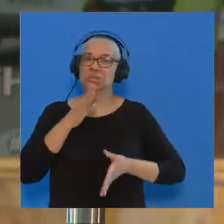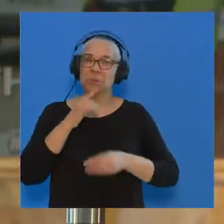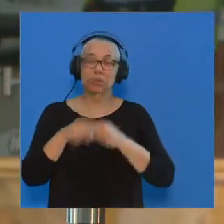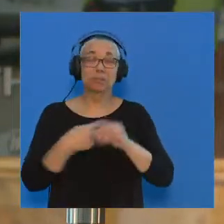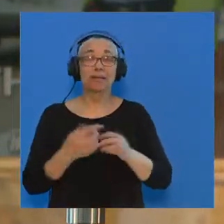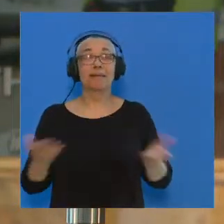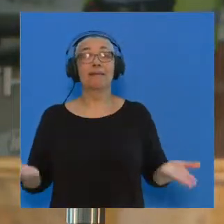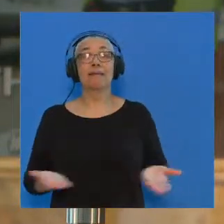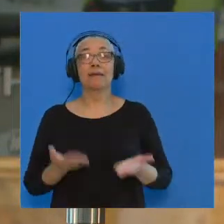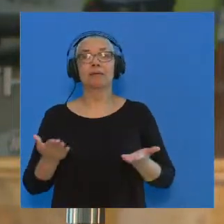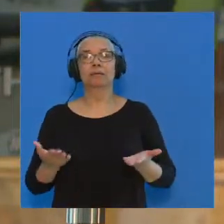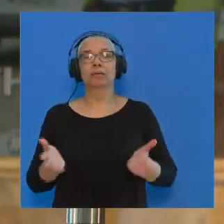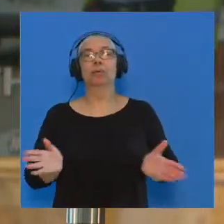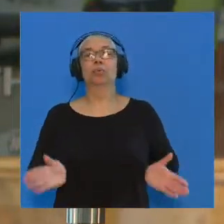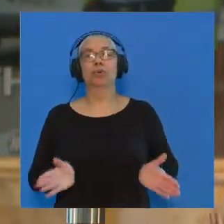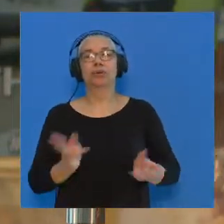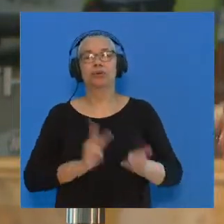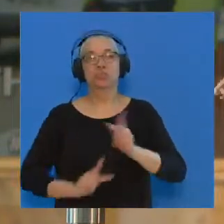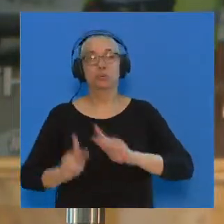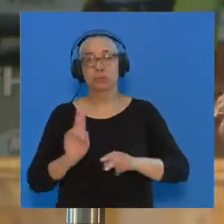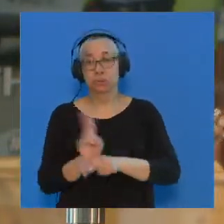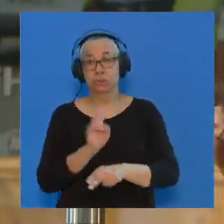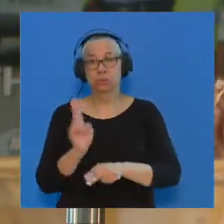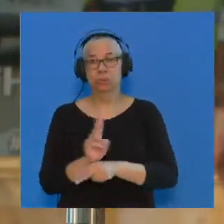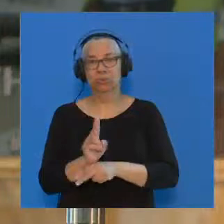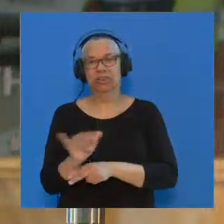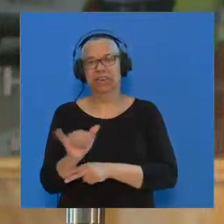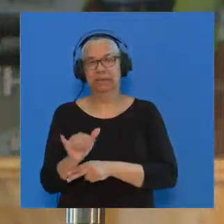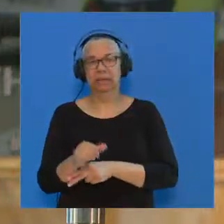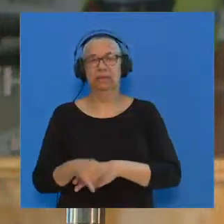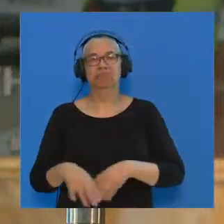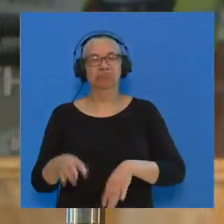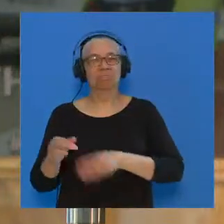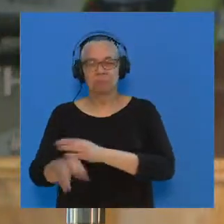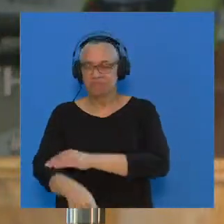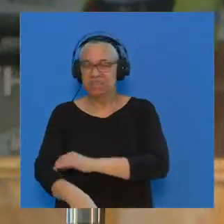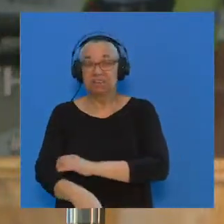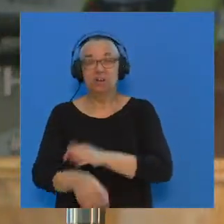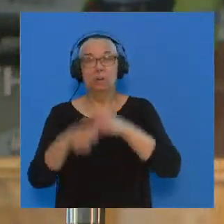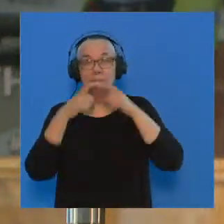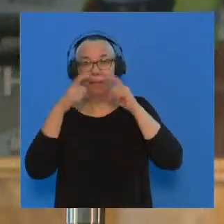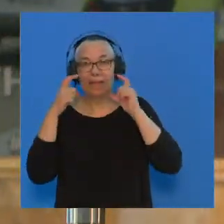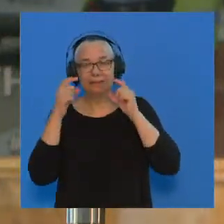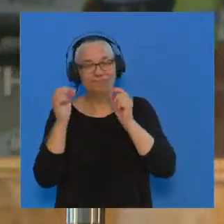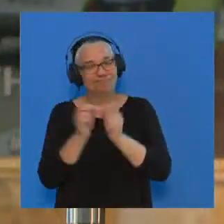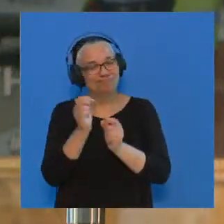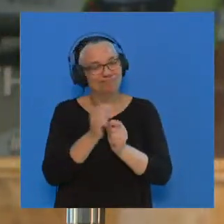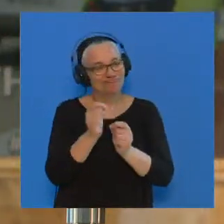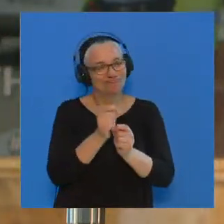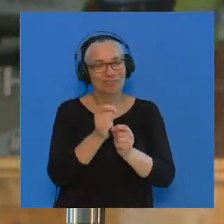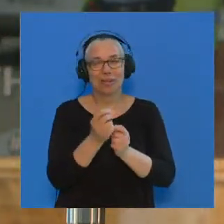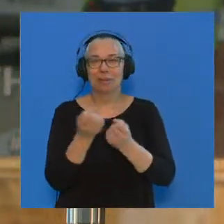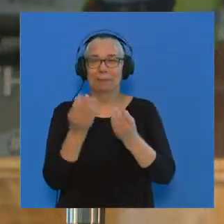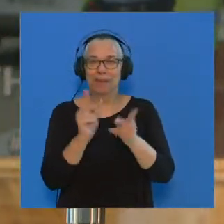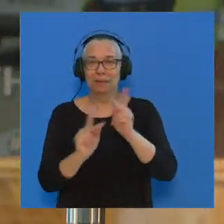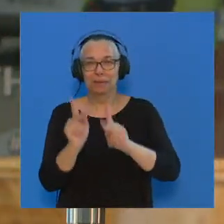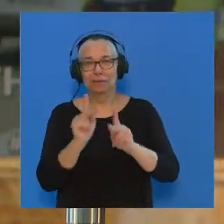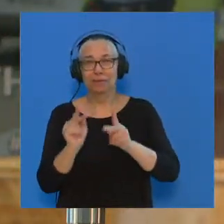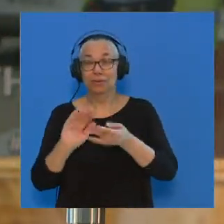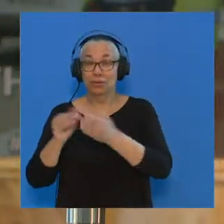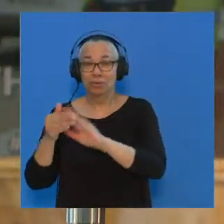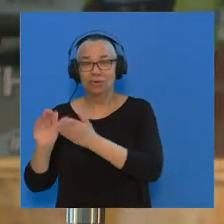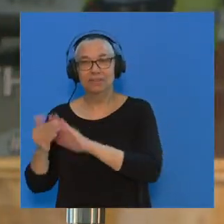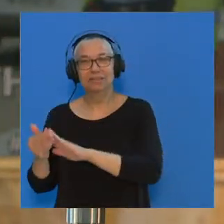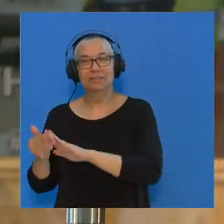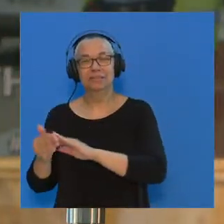here, that we're encouraging persons to use, which is like the cloth masks that are being made by a number of persons within our community.